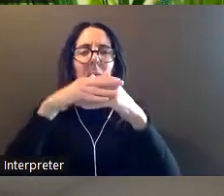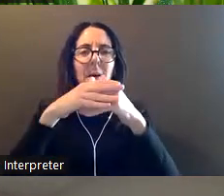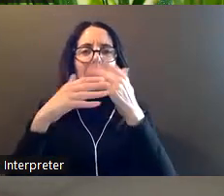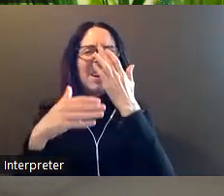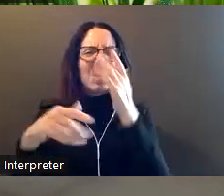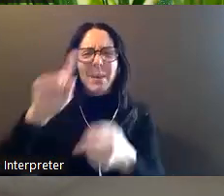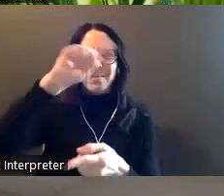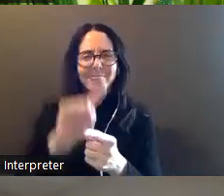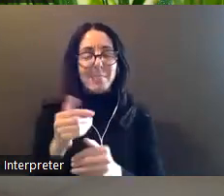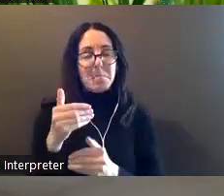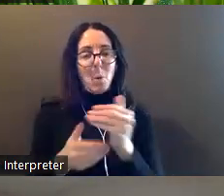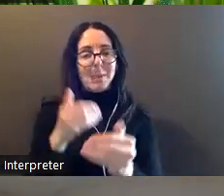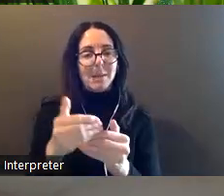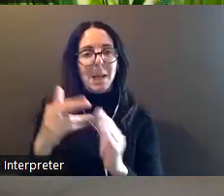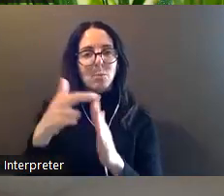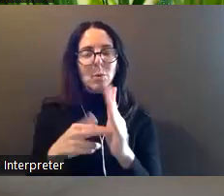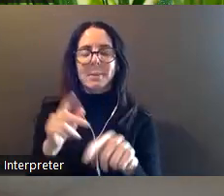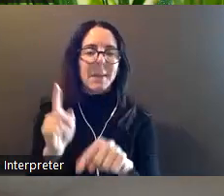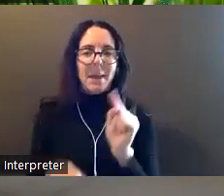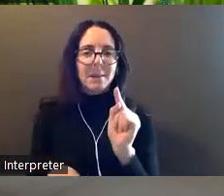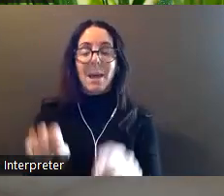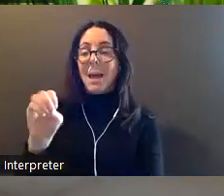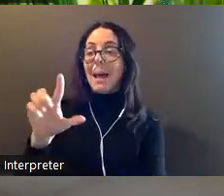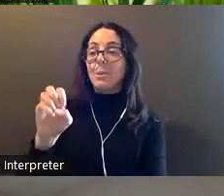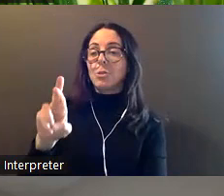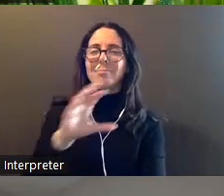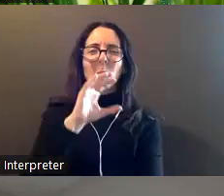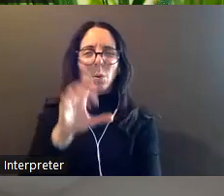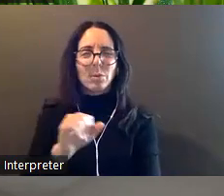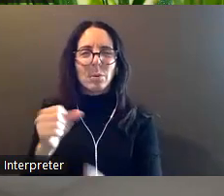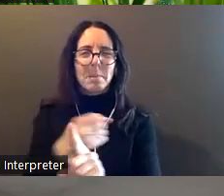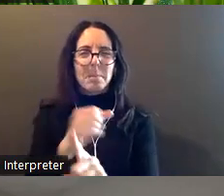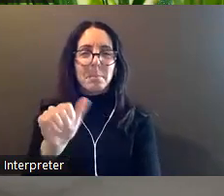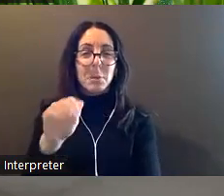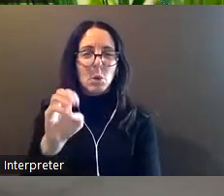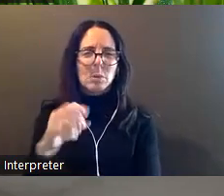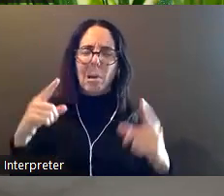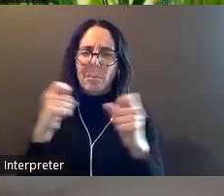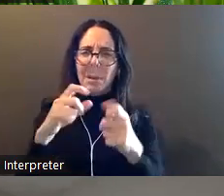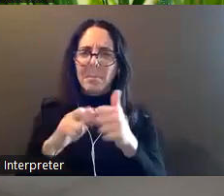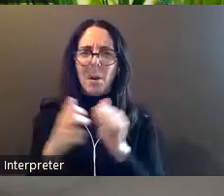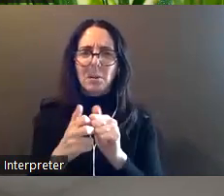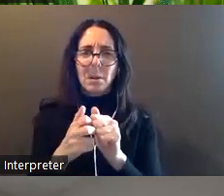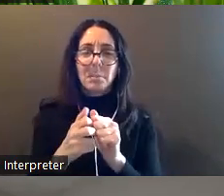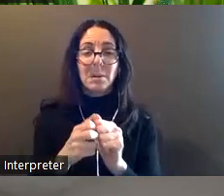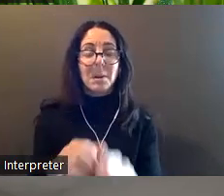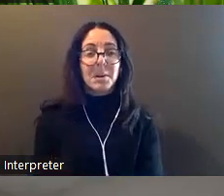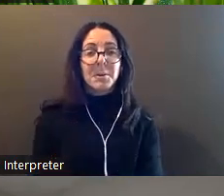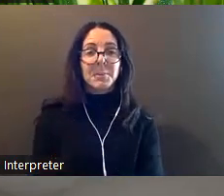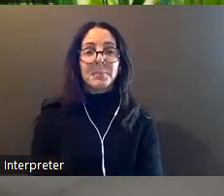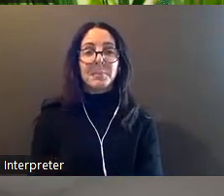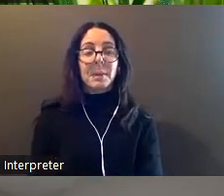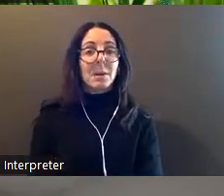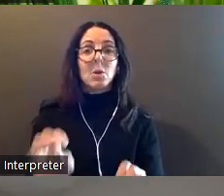rules and processes. Elder abuse is a complex problem. With no specific guidance,